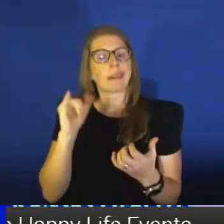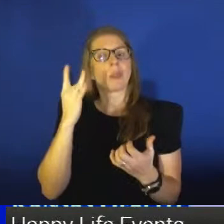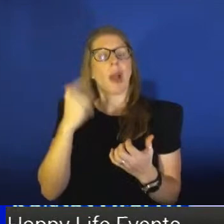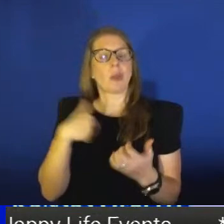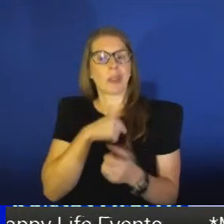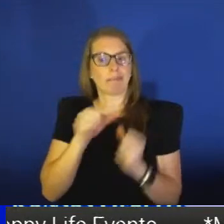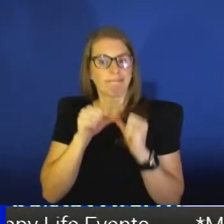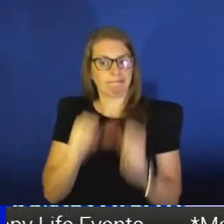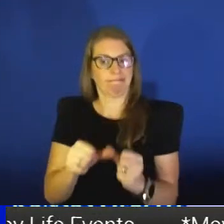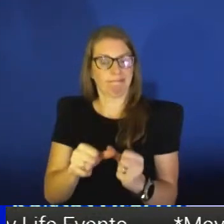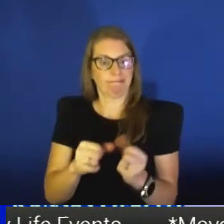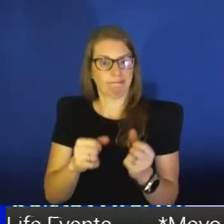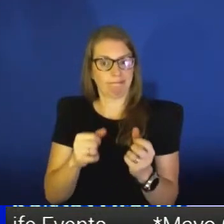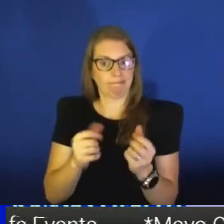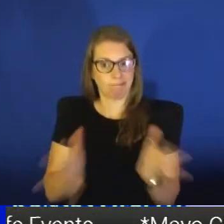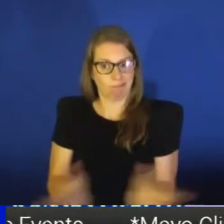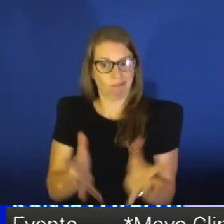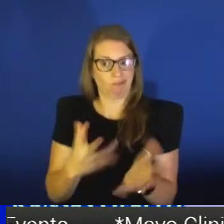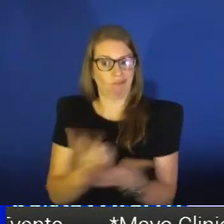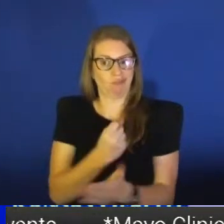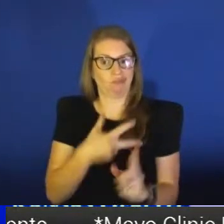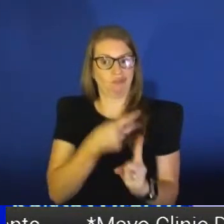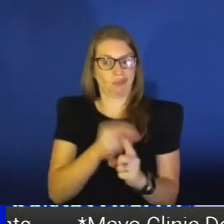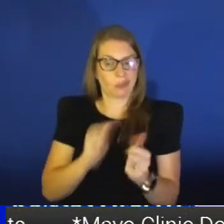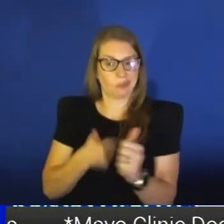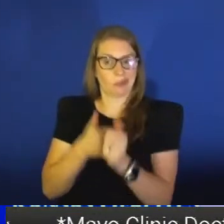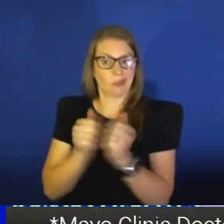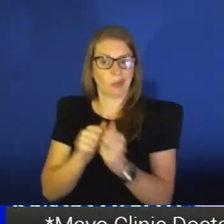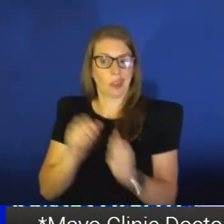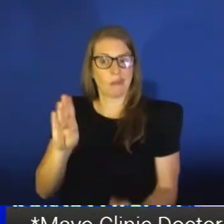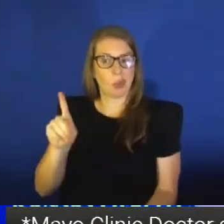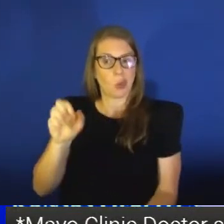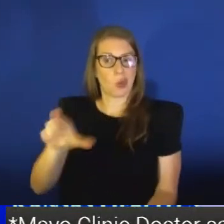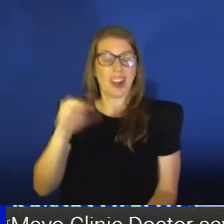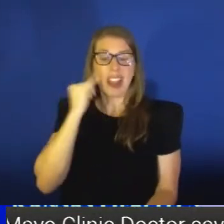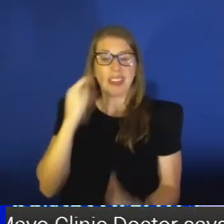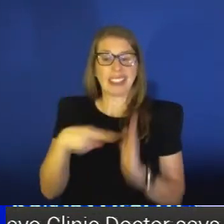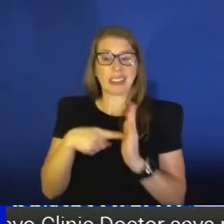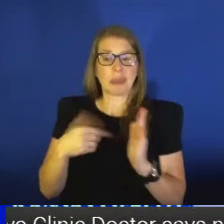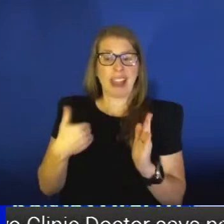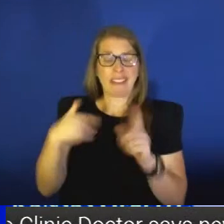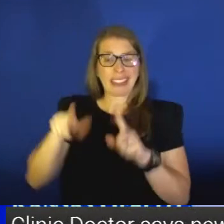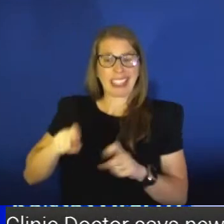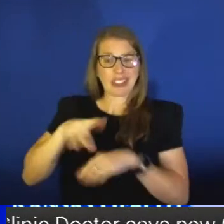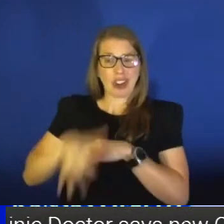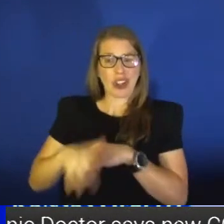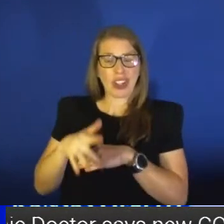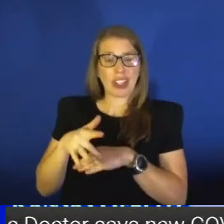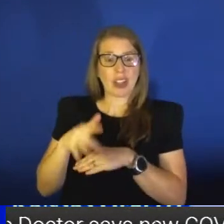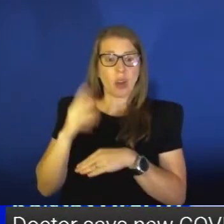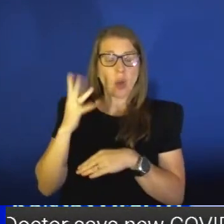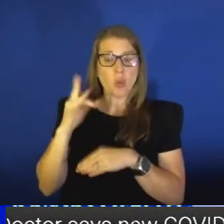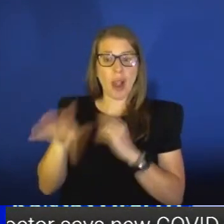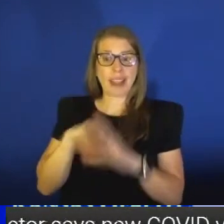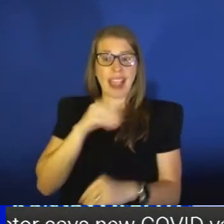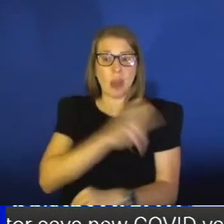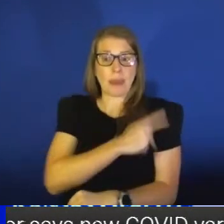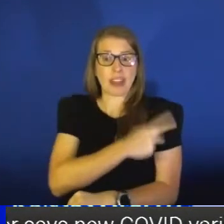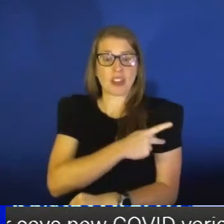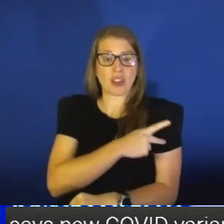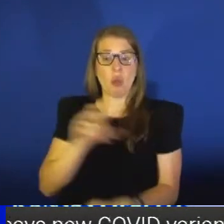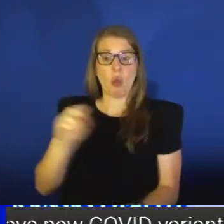up to date with boosters. And also, if you have symptoms, test as early as possible so you can get on that outpatient oral